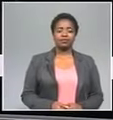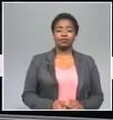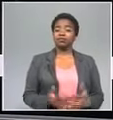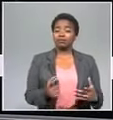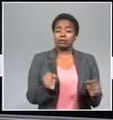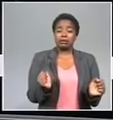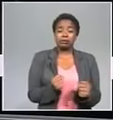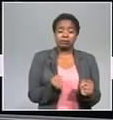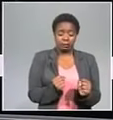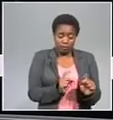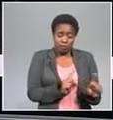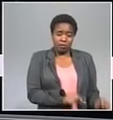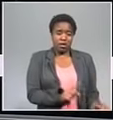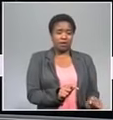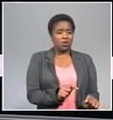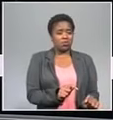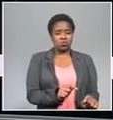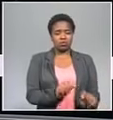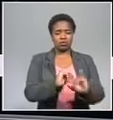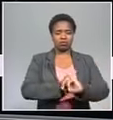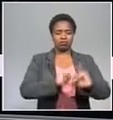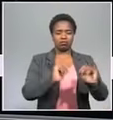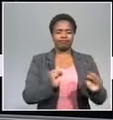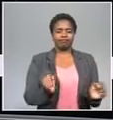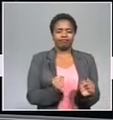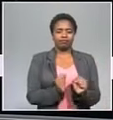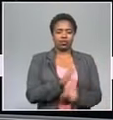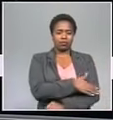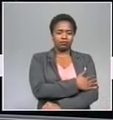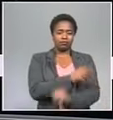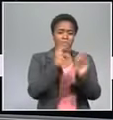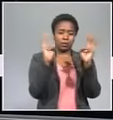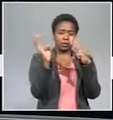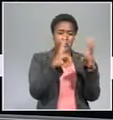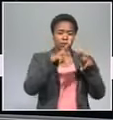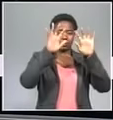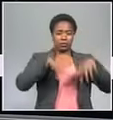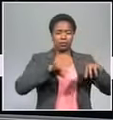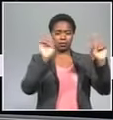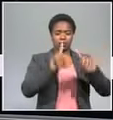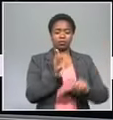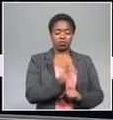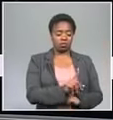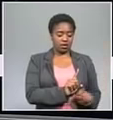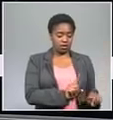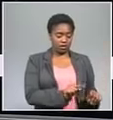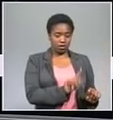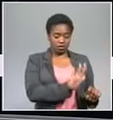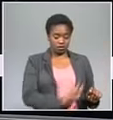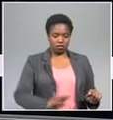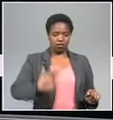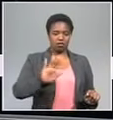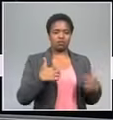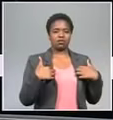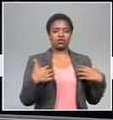Brace yourselves, Cape Town. You're in for a very cold and stormy night. The first major cold front to bring in winter rains has